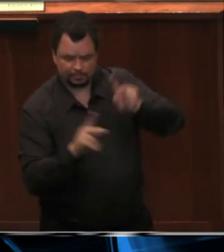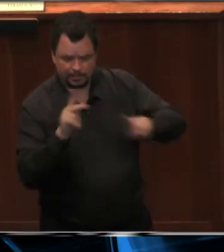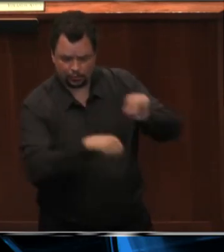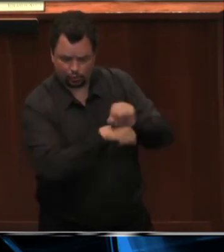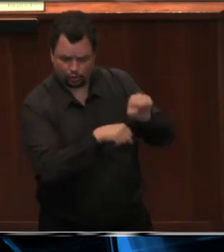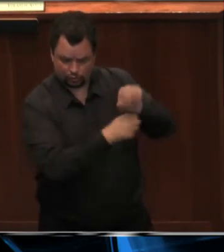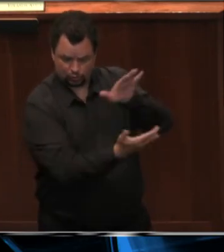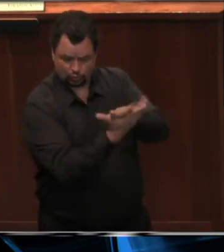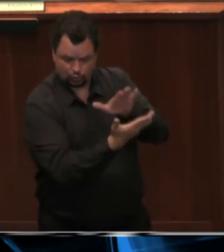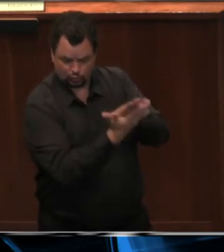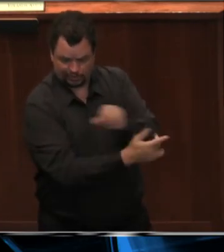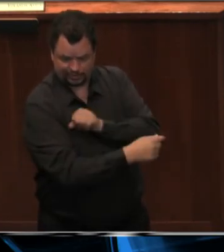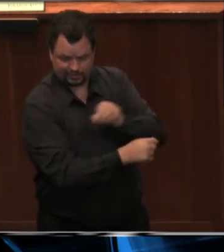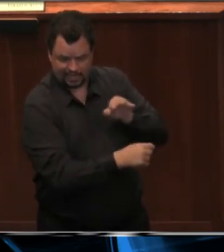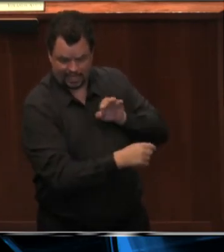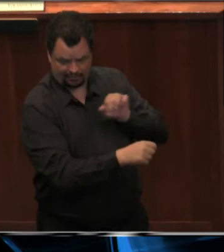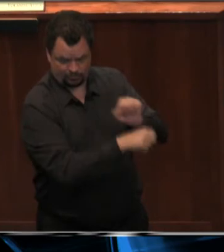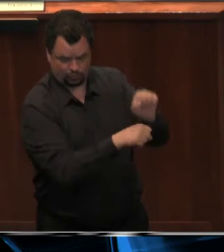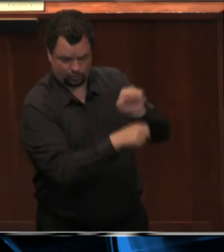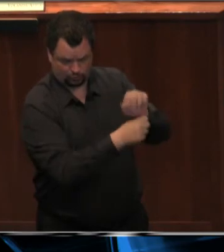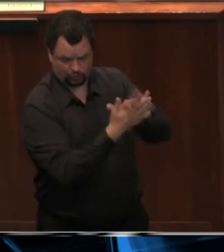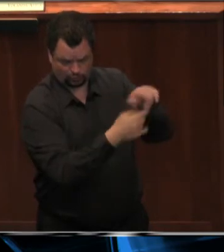Academy District 20.